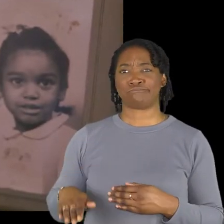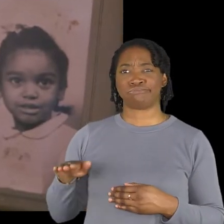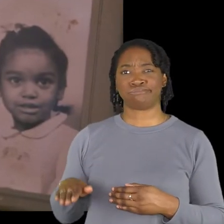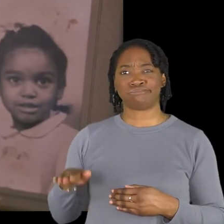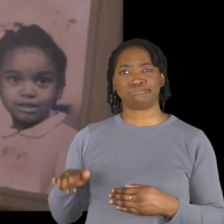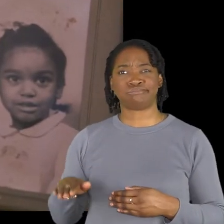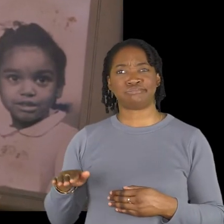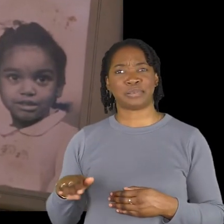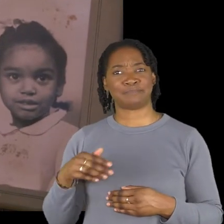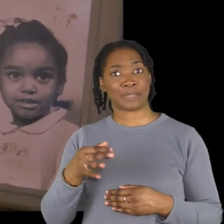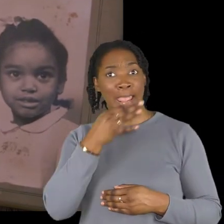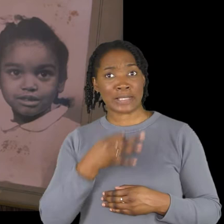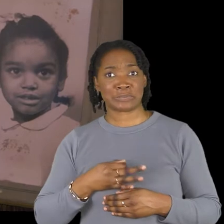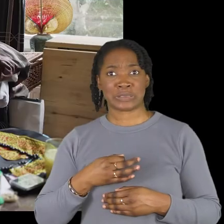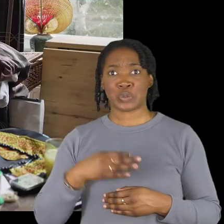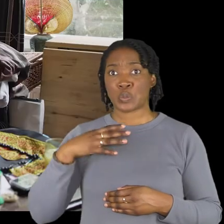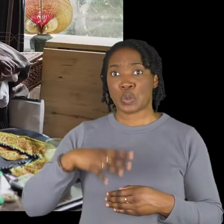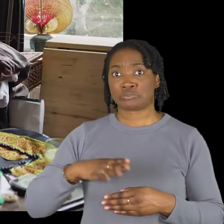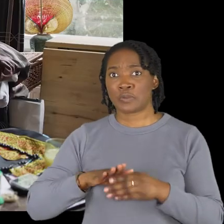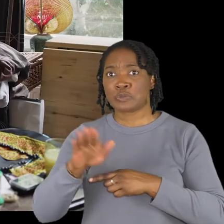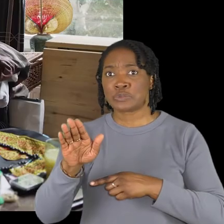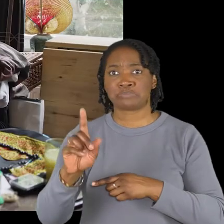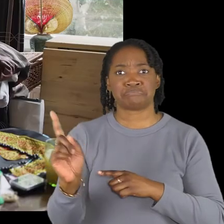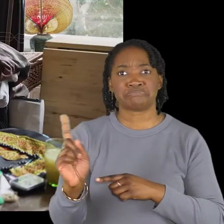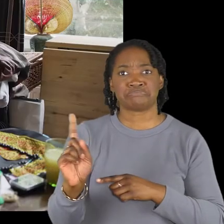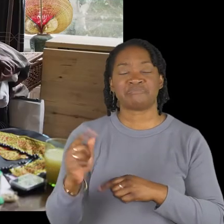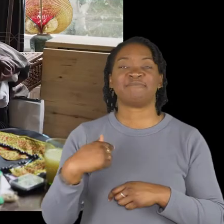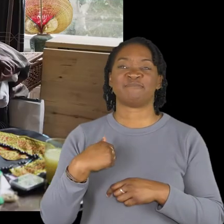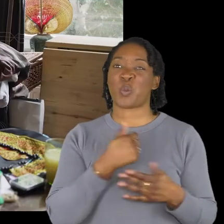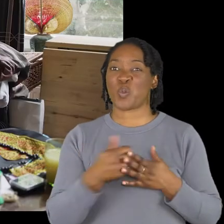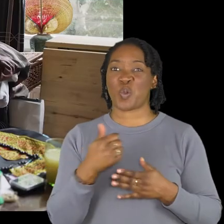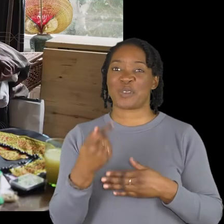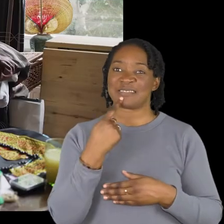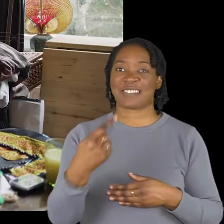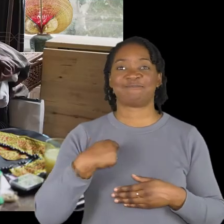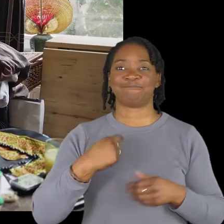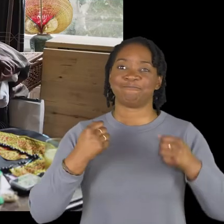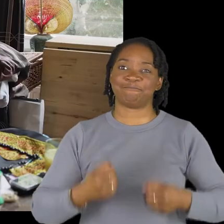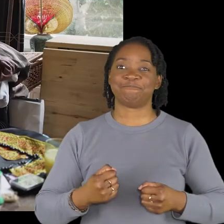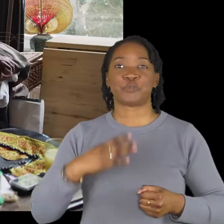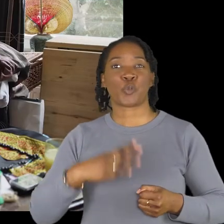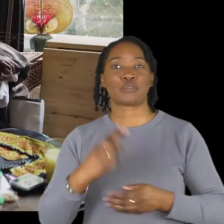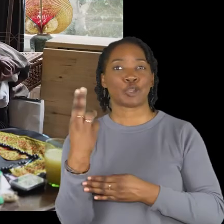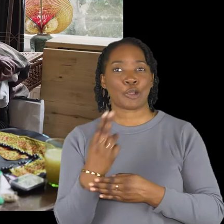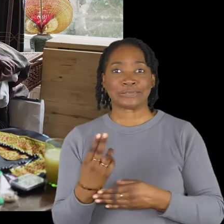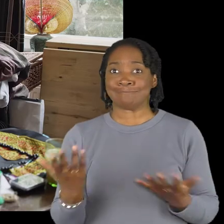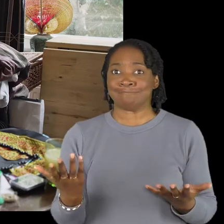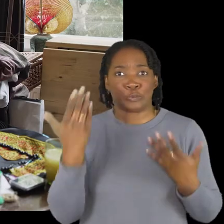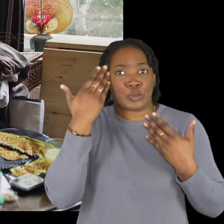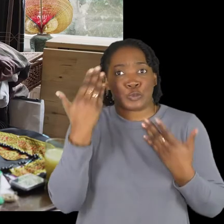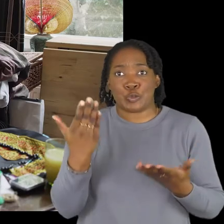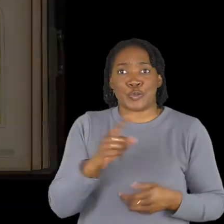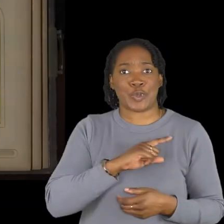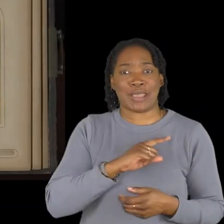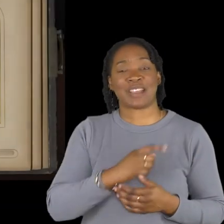age, when you asked me what I wanted to be, I used to say, I want to be an artist. God knows